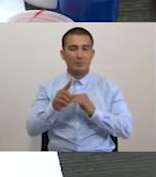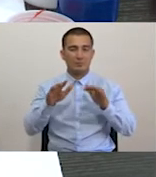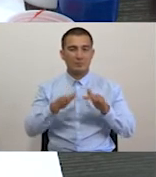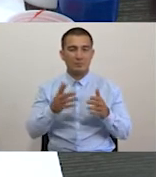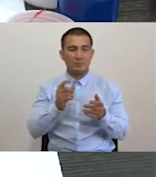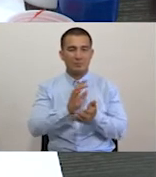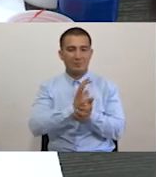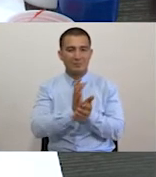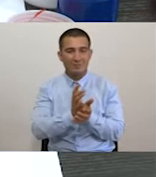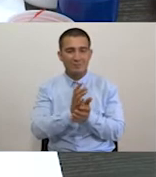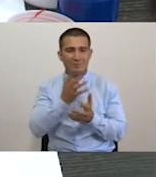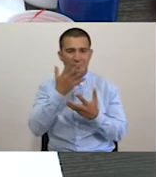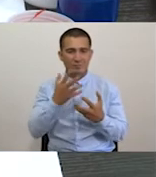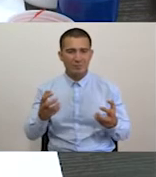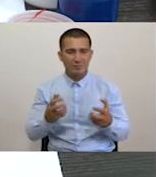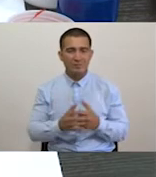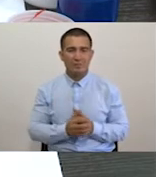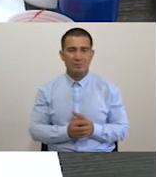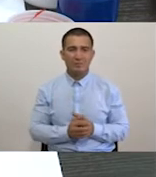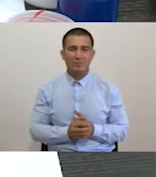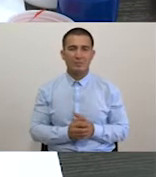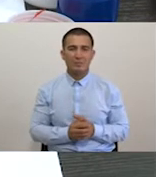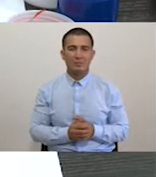Boshlanish joyi zichroq, to'qroq.